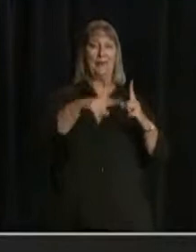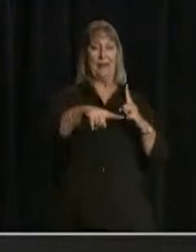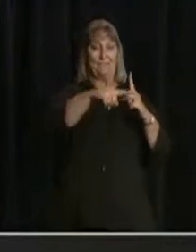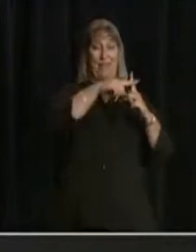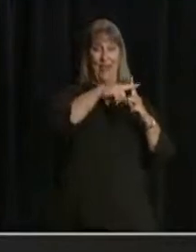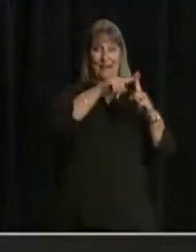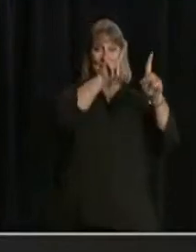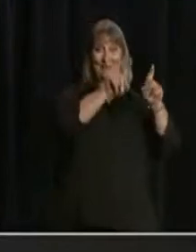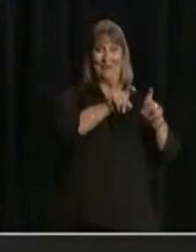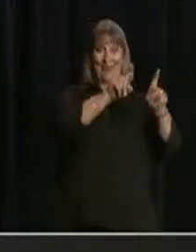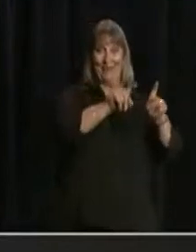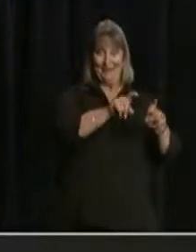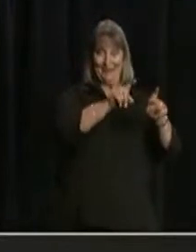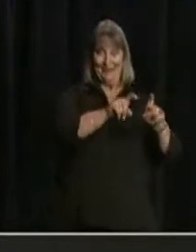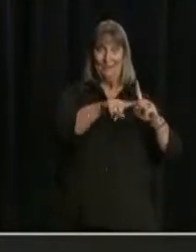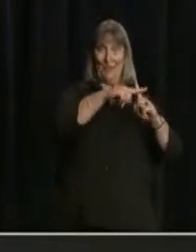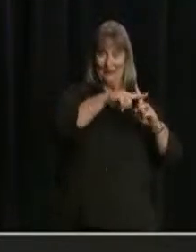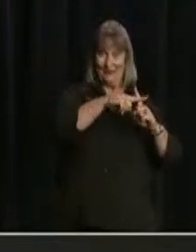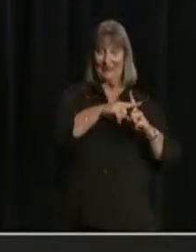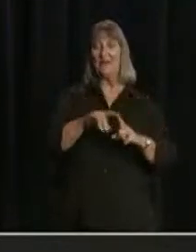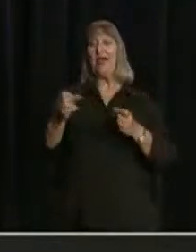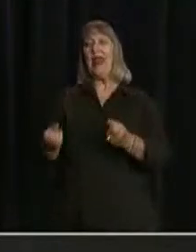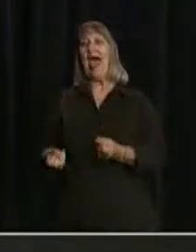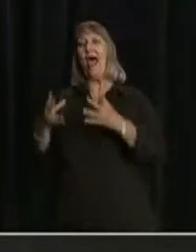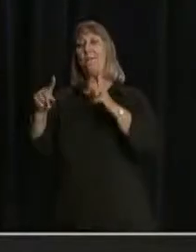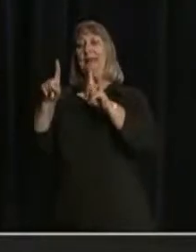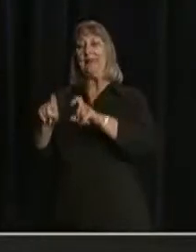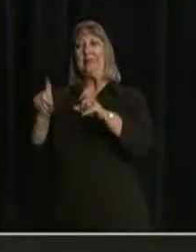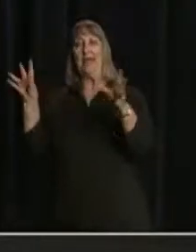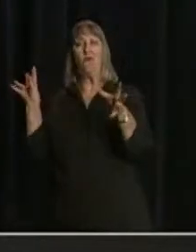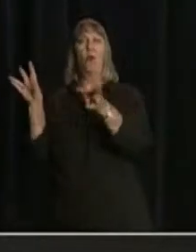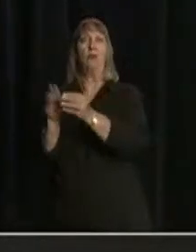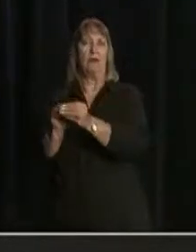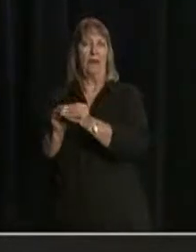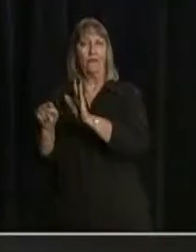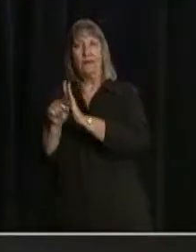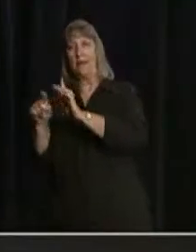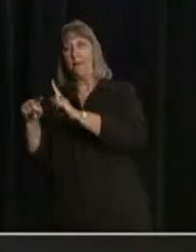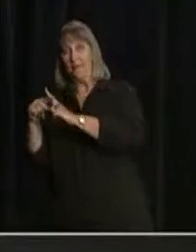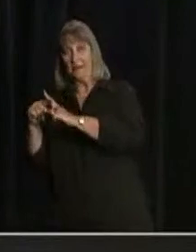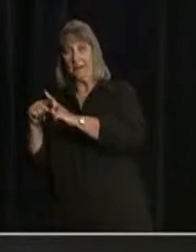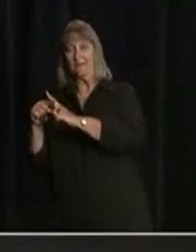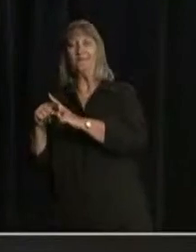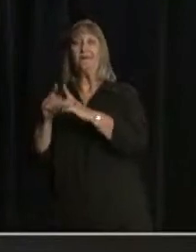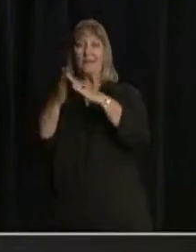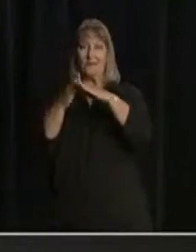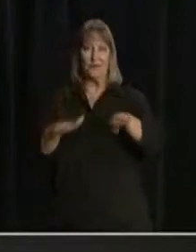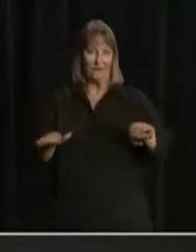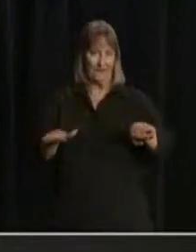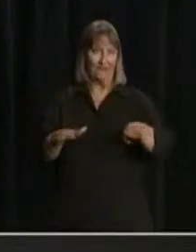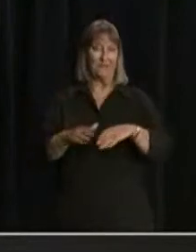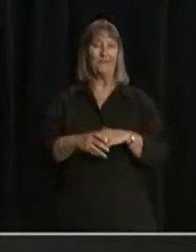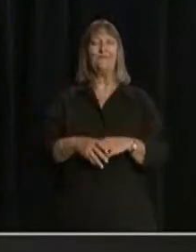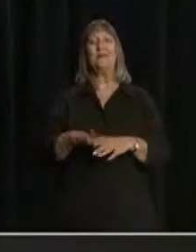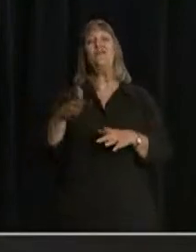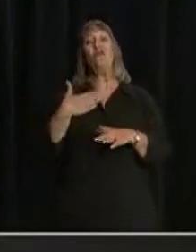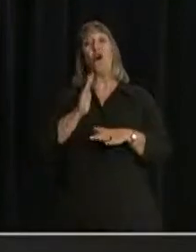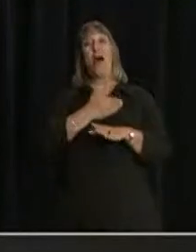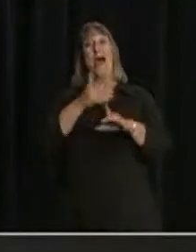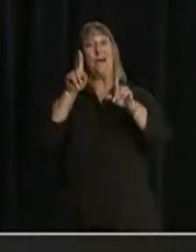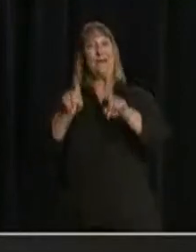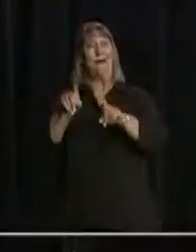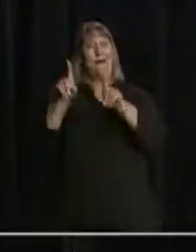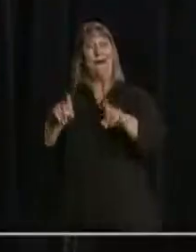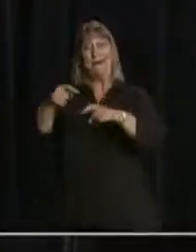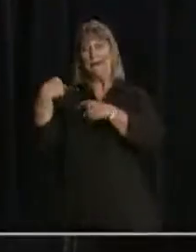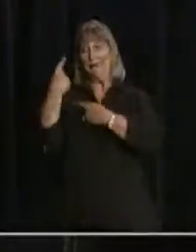tests that we've administered in that time period. So the good news, as you've heard from the mayor, is that our volume of testing over the last few weeks, we've